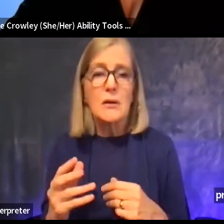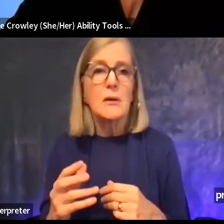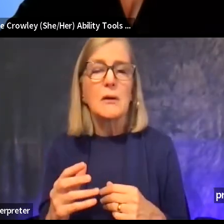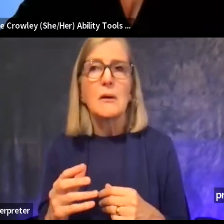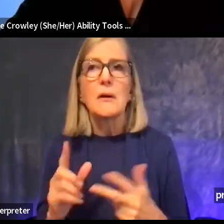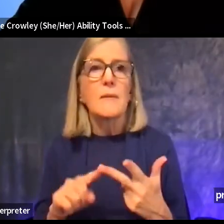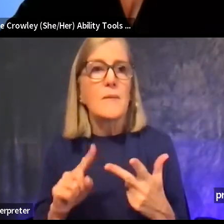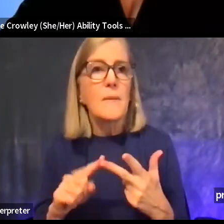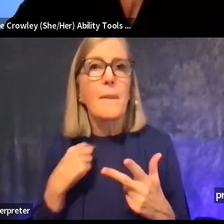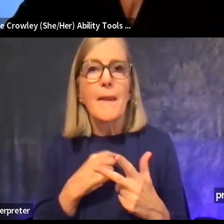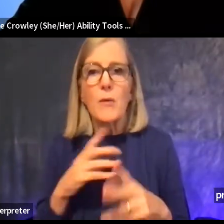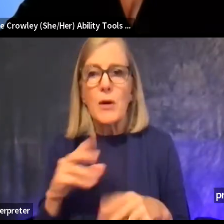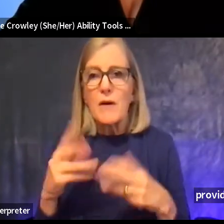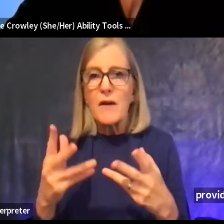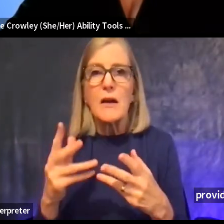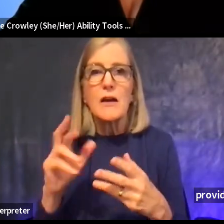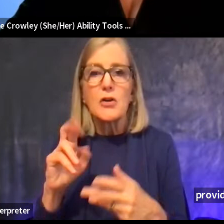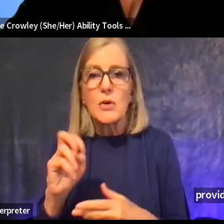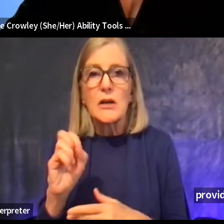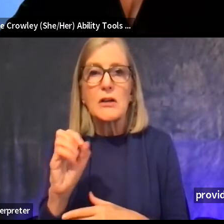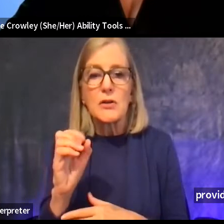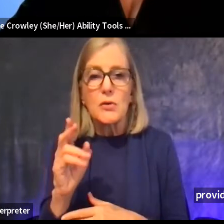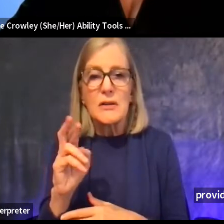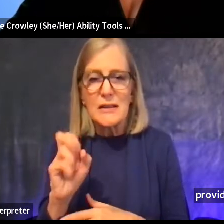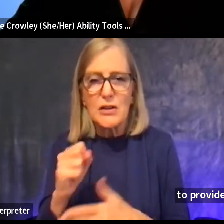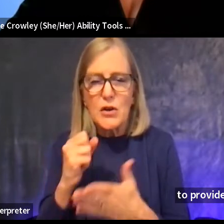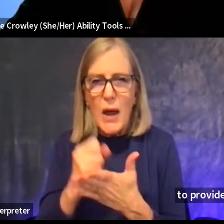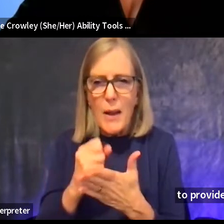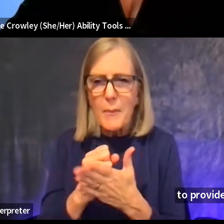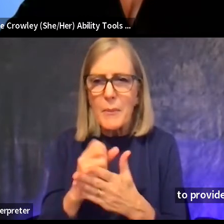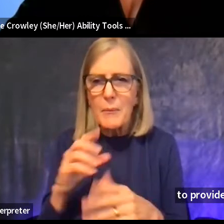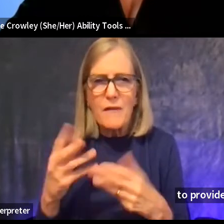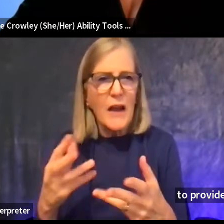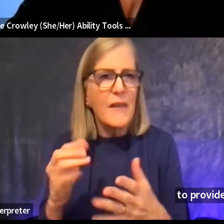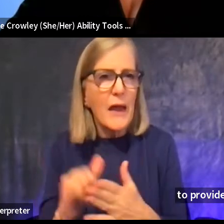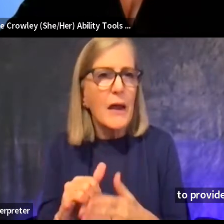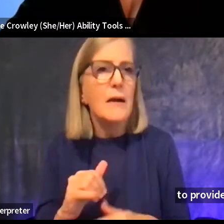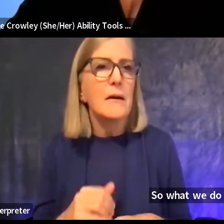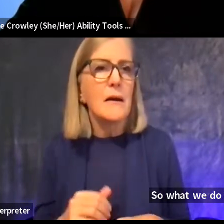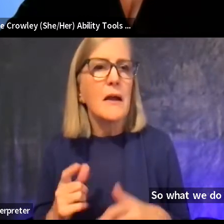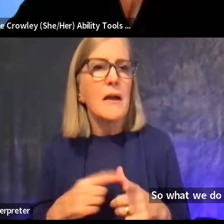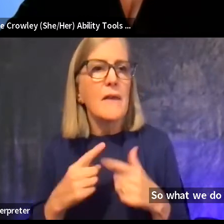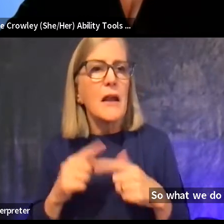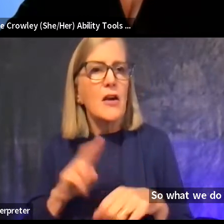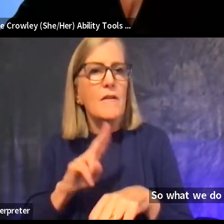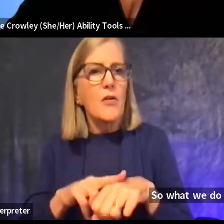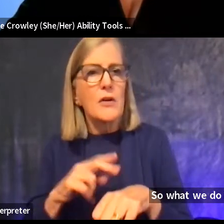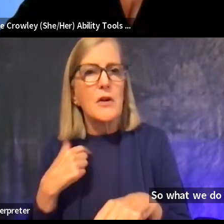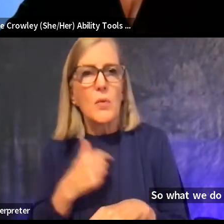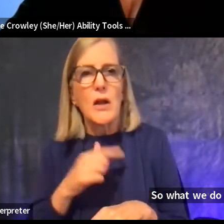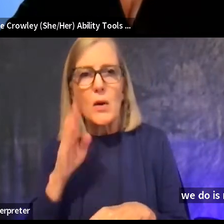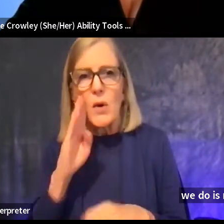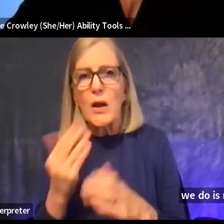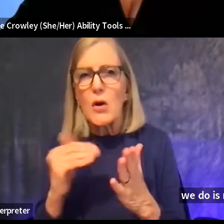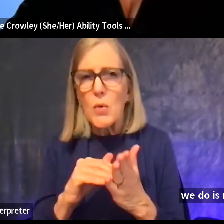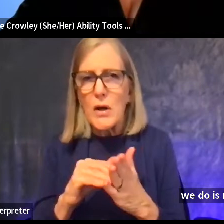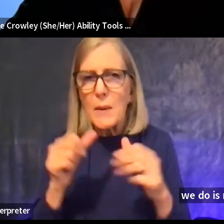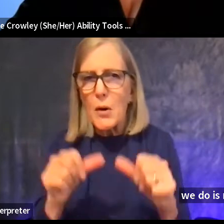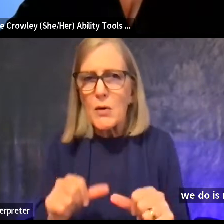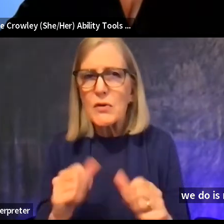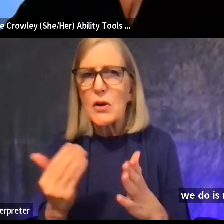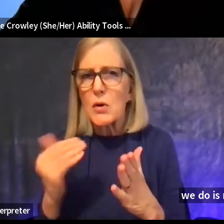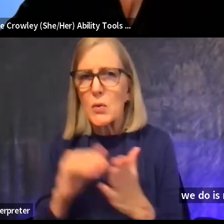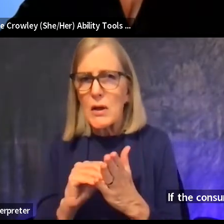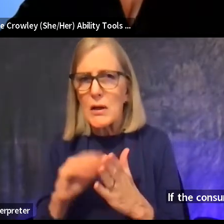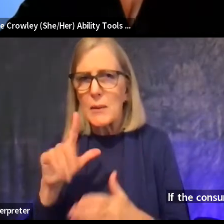to help facilitate that. And then we will, of course, repost and reblog